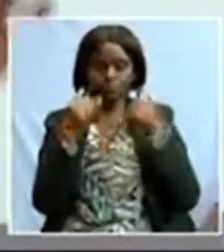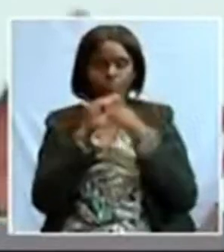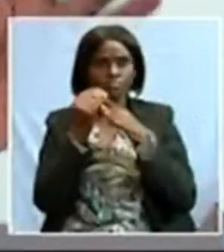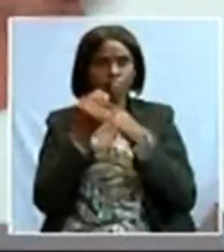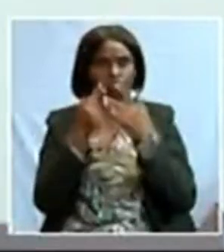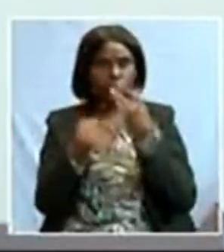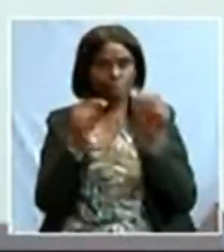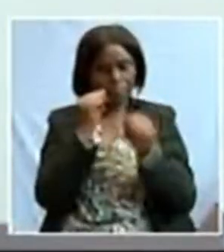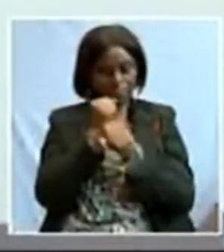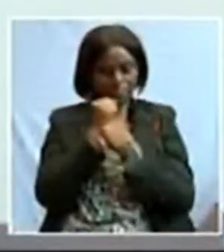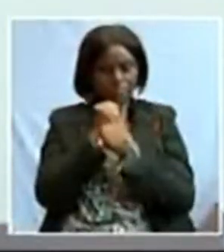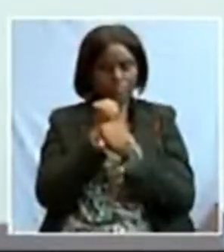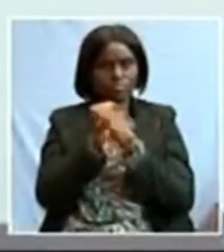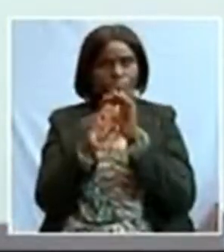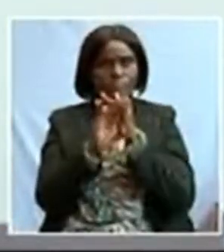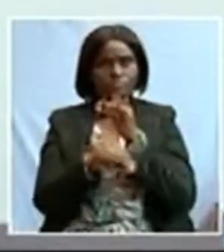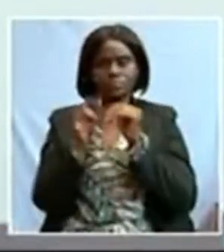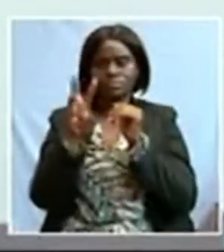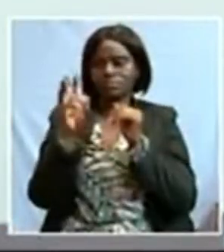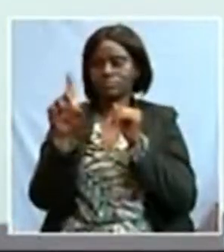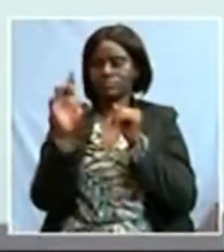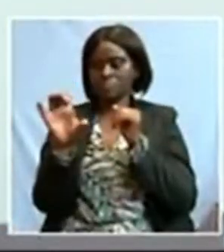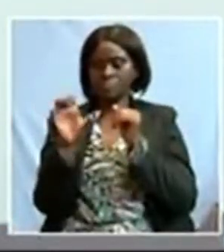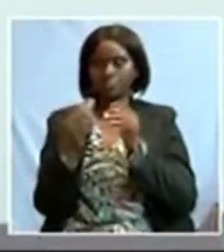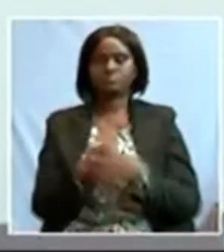it's done under Ward Development Fund?